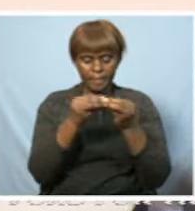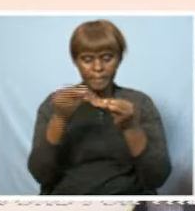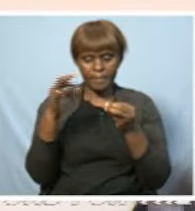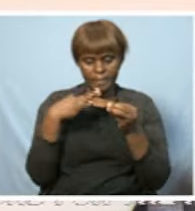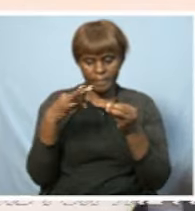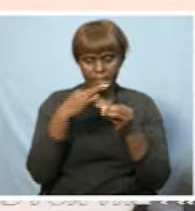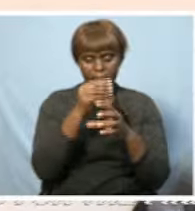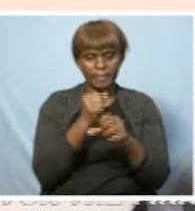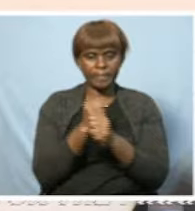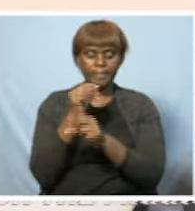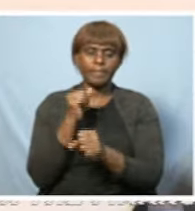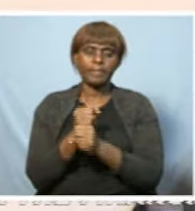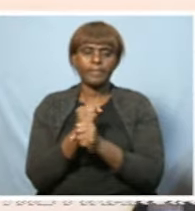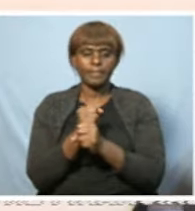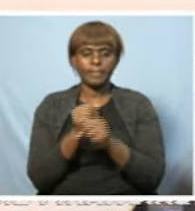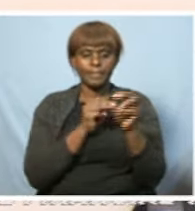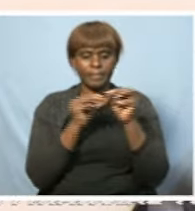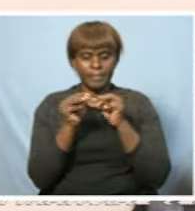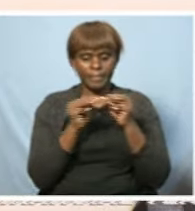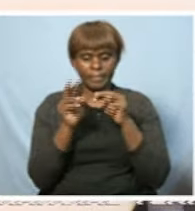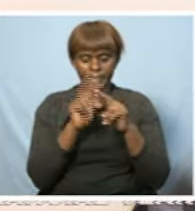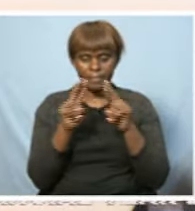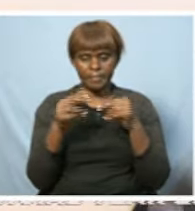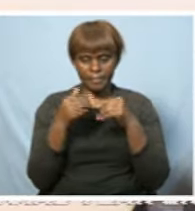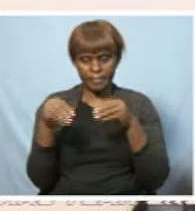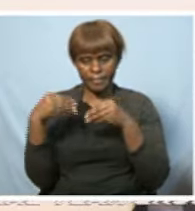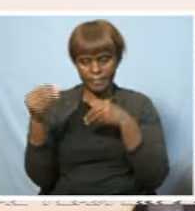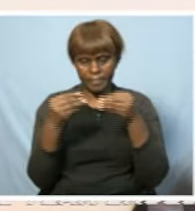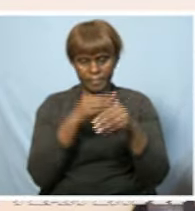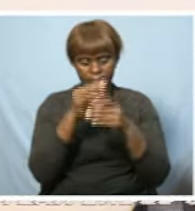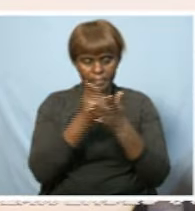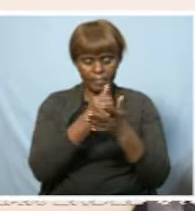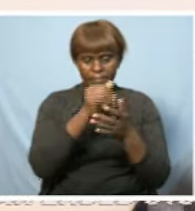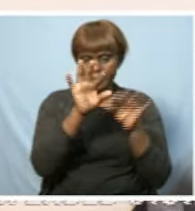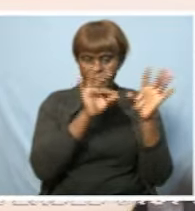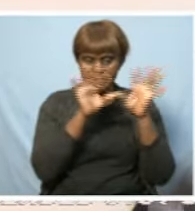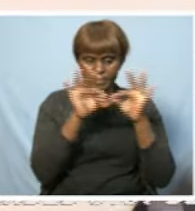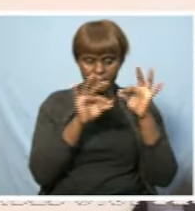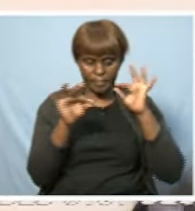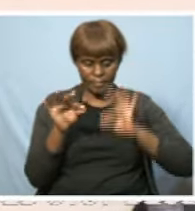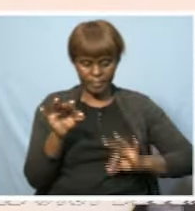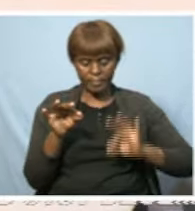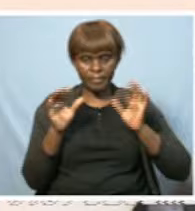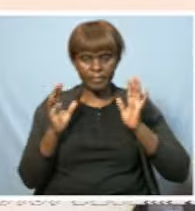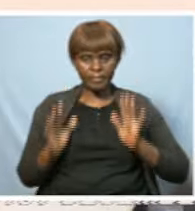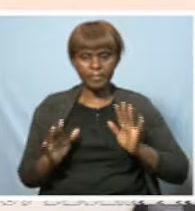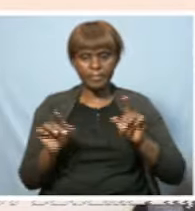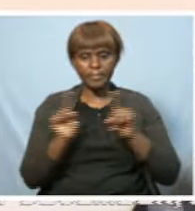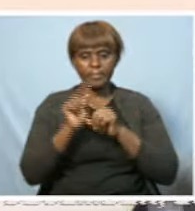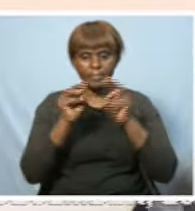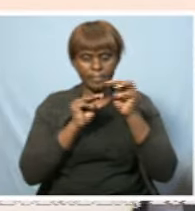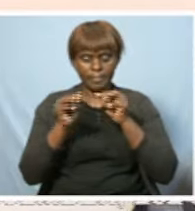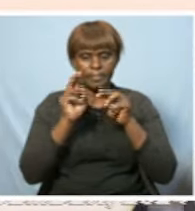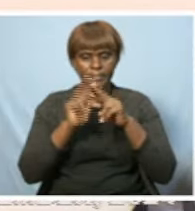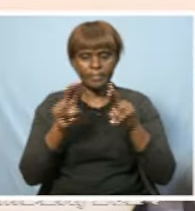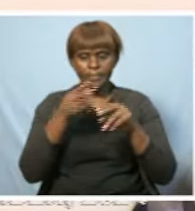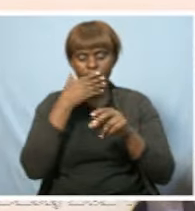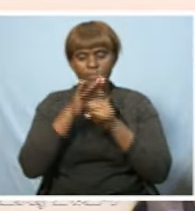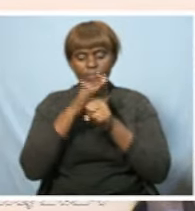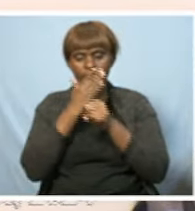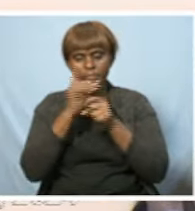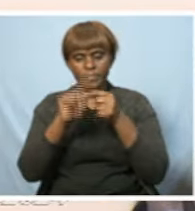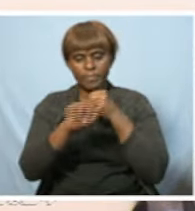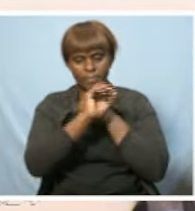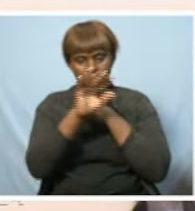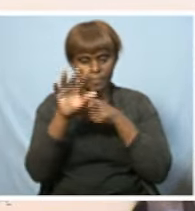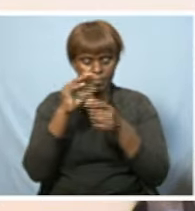received. Management Chair dispersed the funds to all the selected beneficiaries. Management Chair commits to disperse all